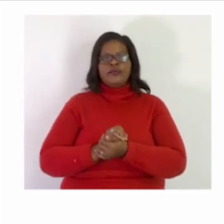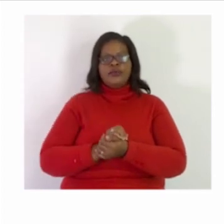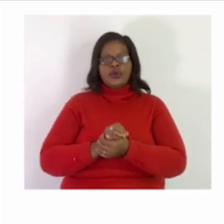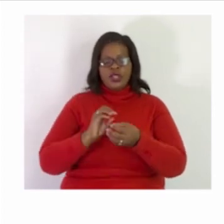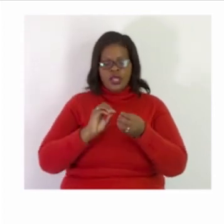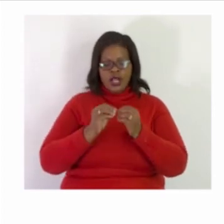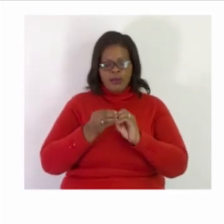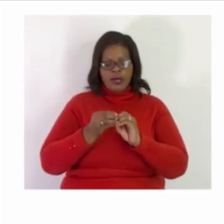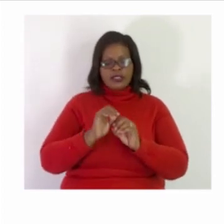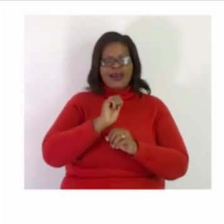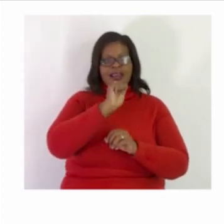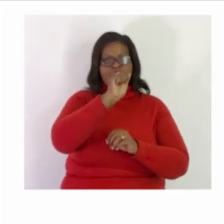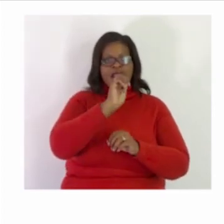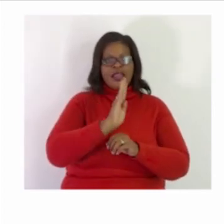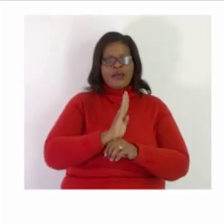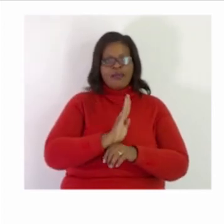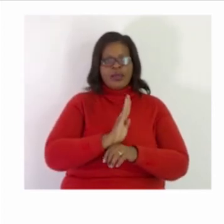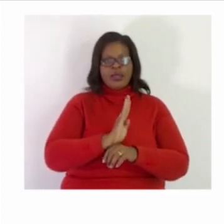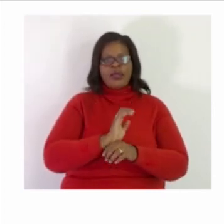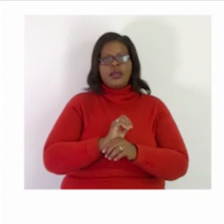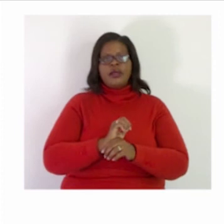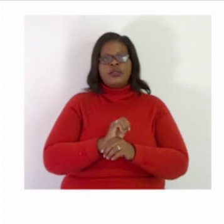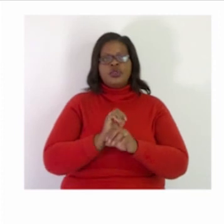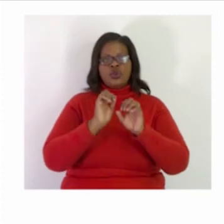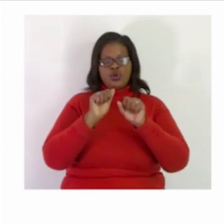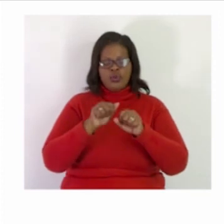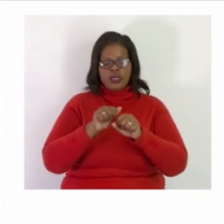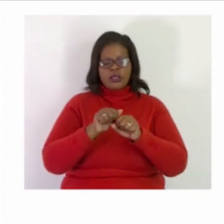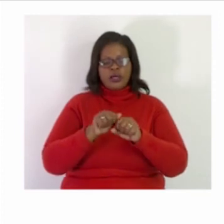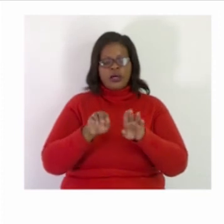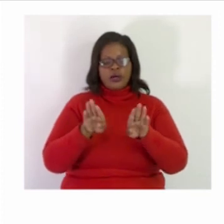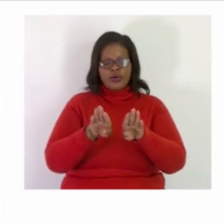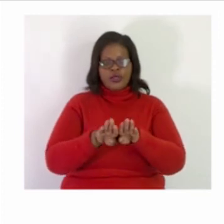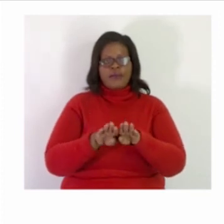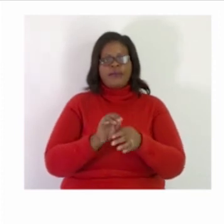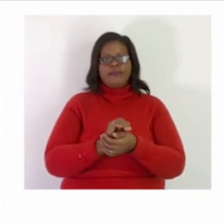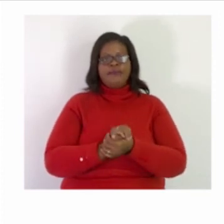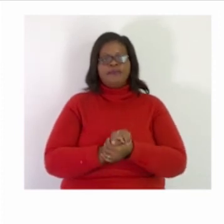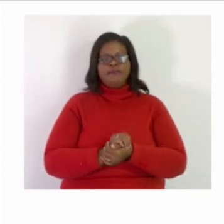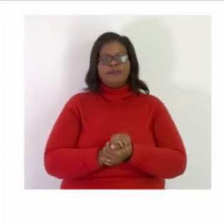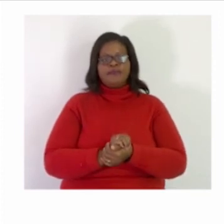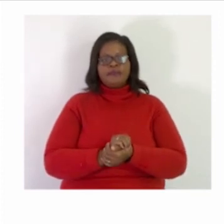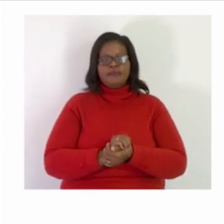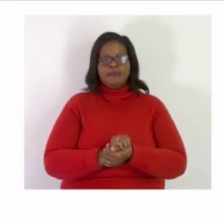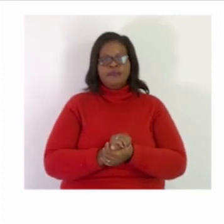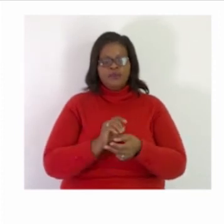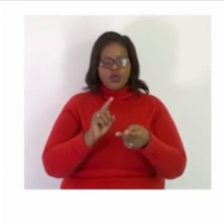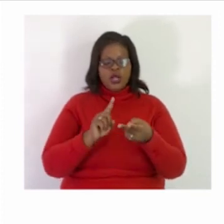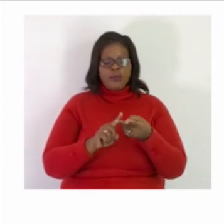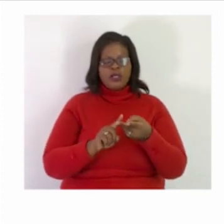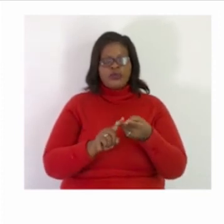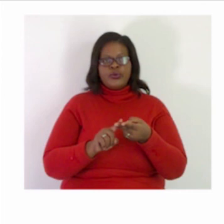and under A and B, so you have to arrange them. That is arranging. Number